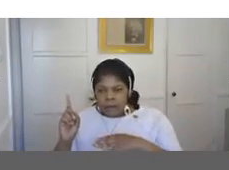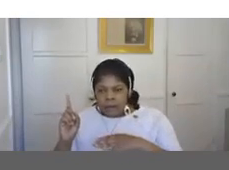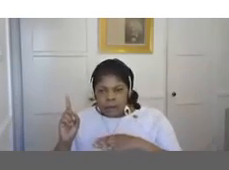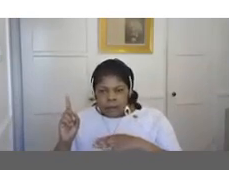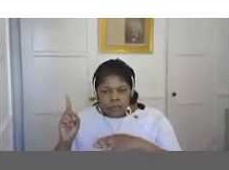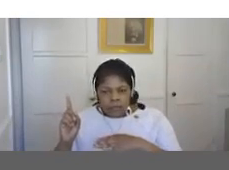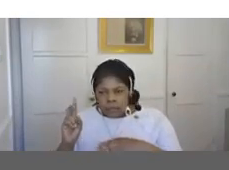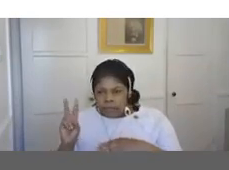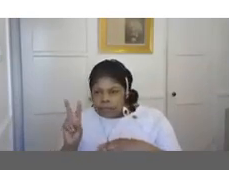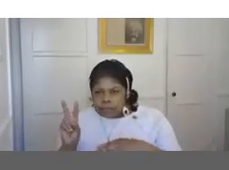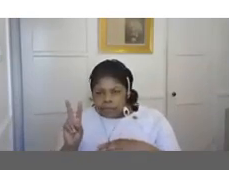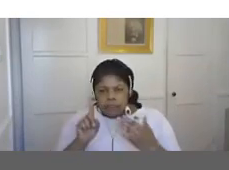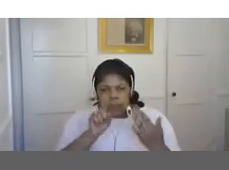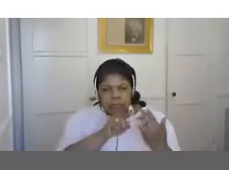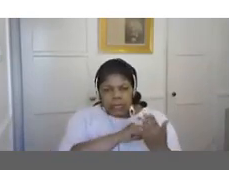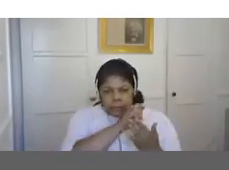let me cancel this.